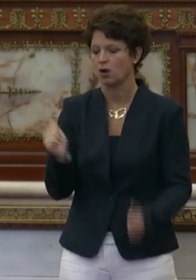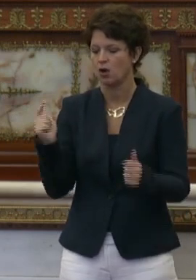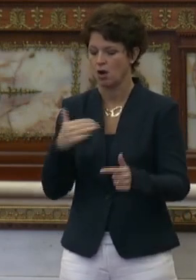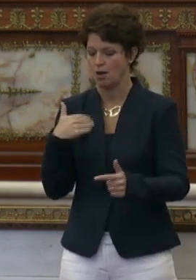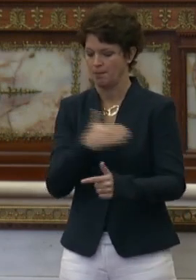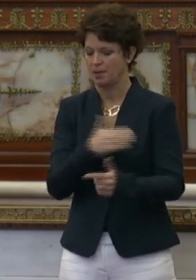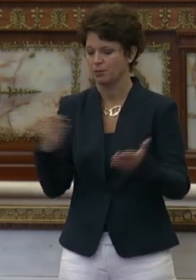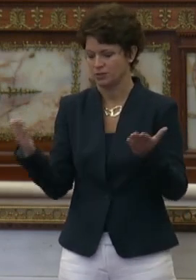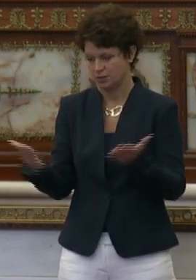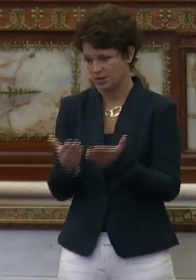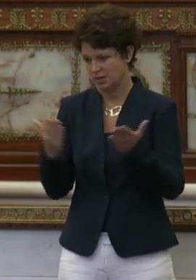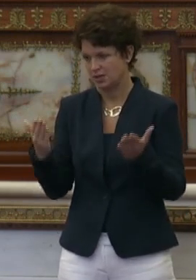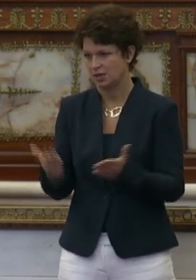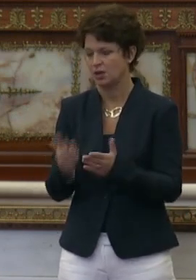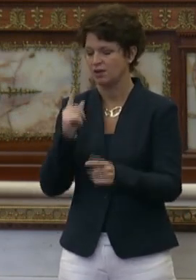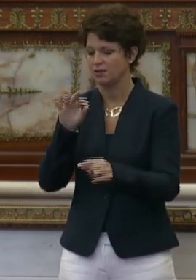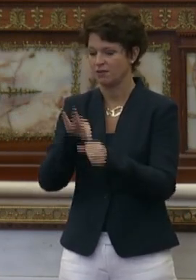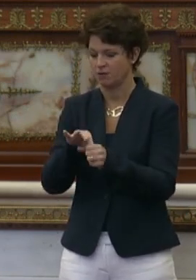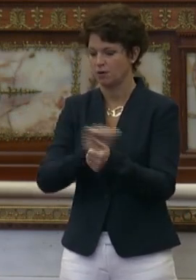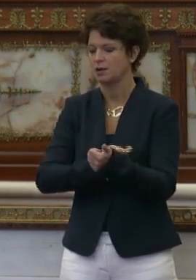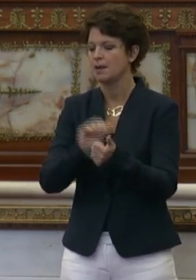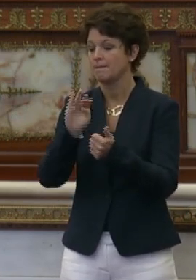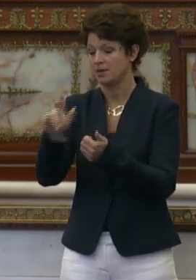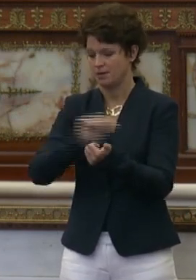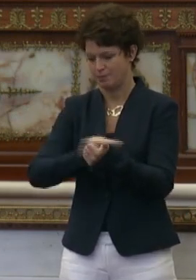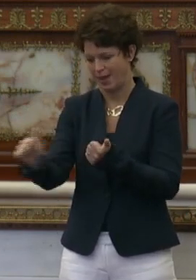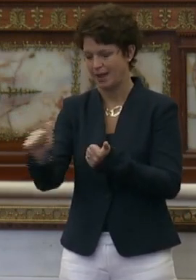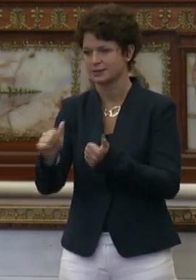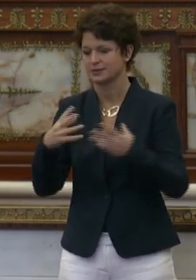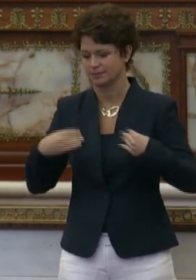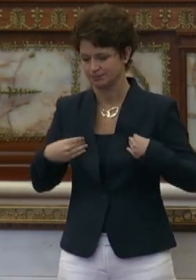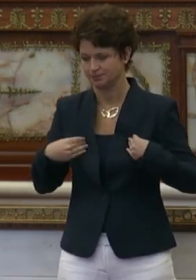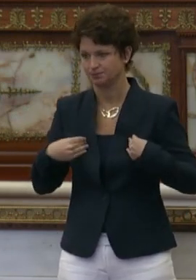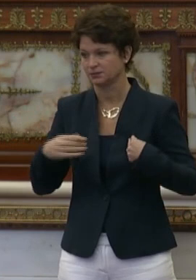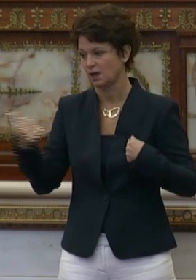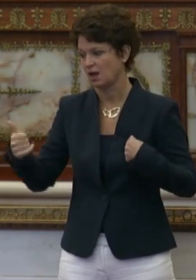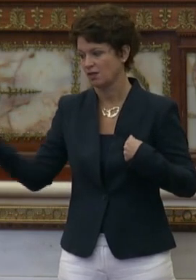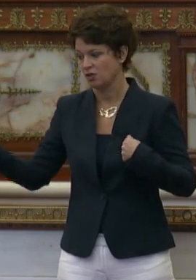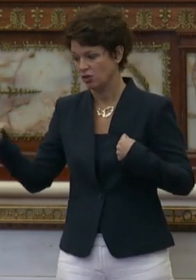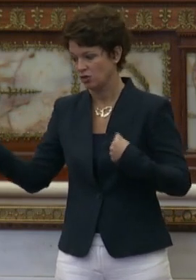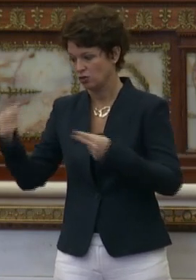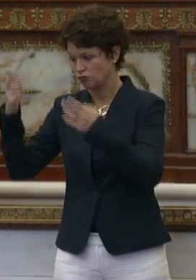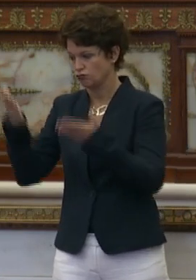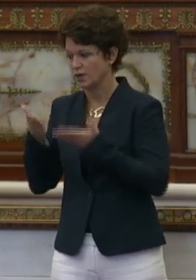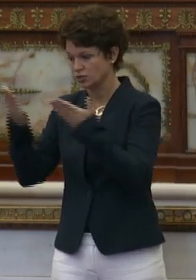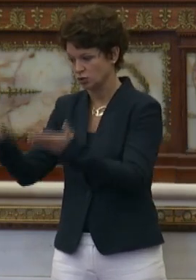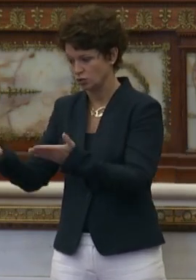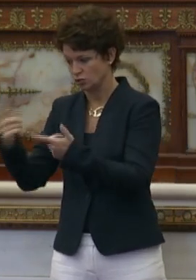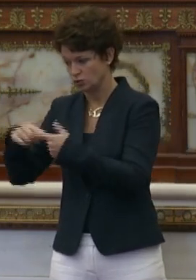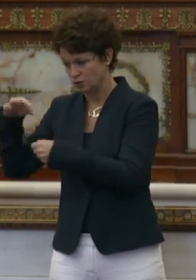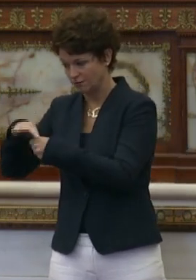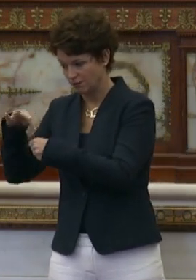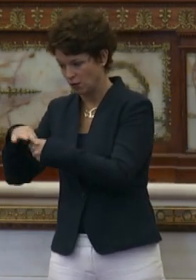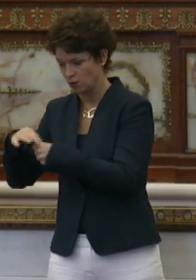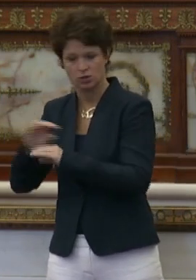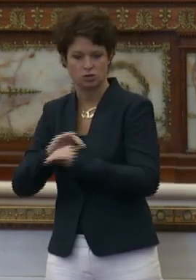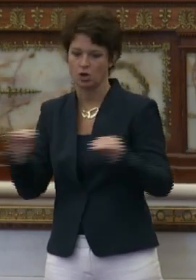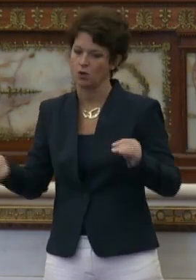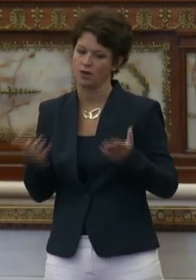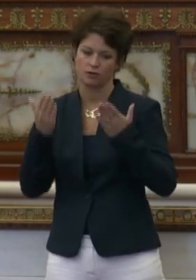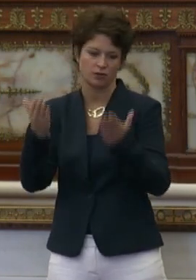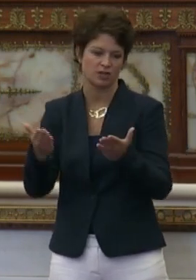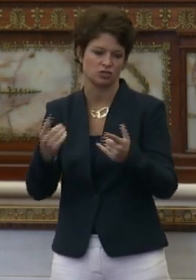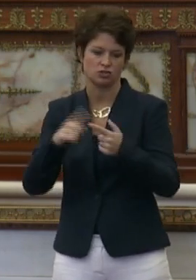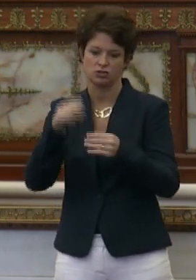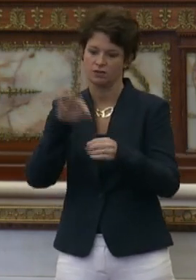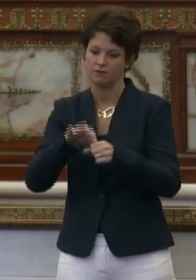members present, one in affirmative, the bill passes. Mr. Decker, do you have any additional resolutions? There are no